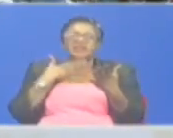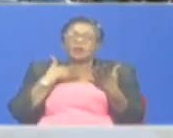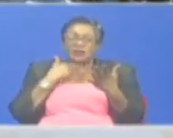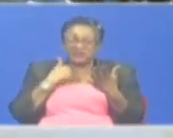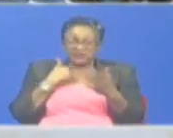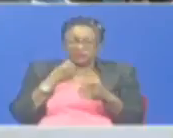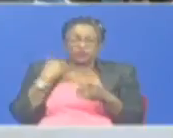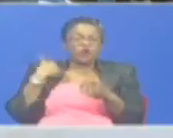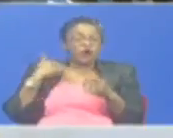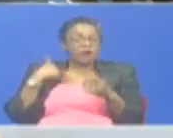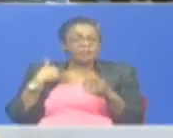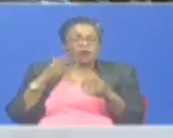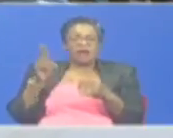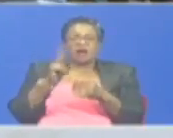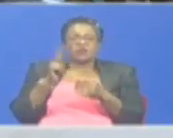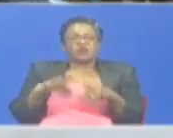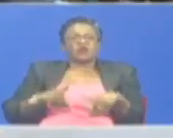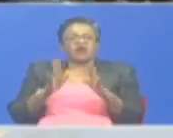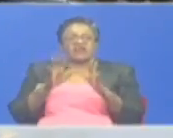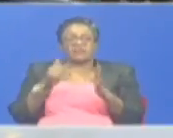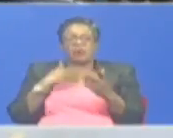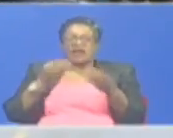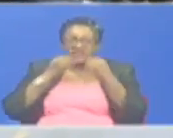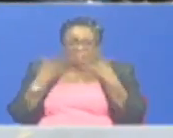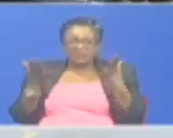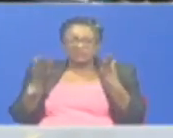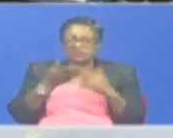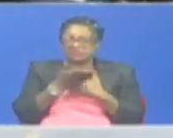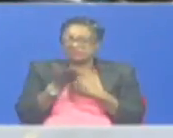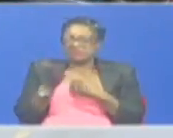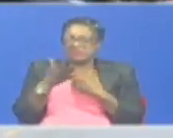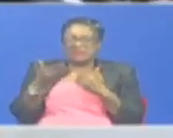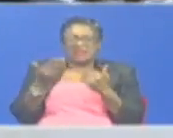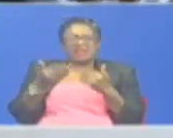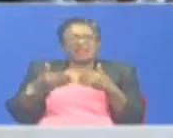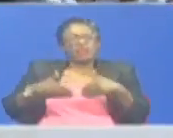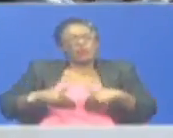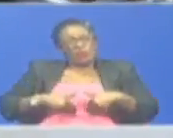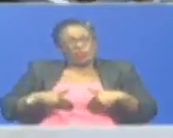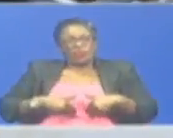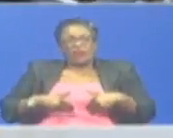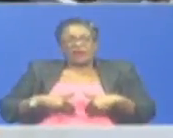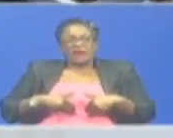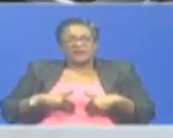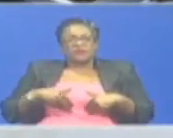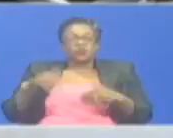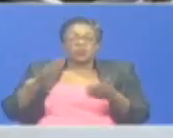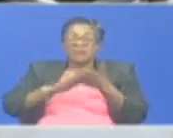Road. So basically, from our information, these young men who have turned to be criminals,